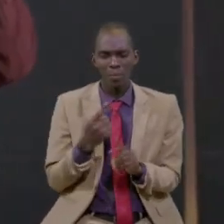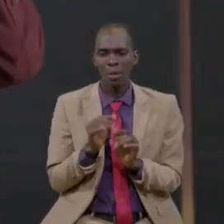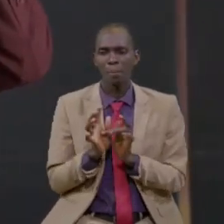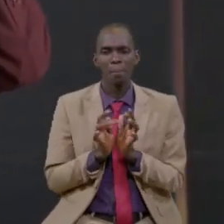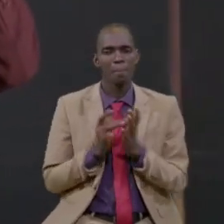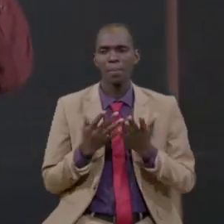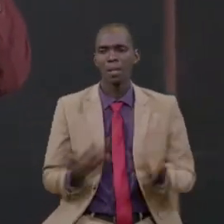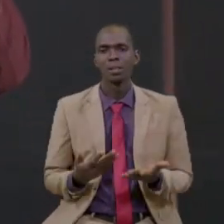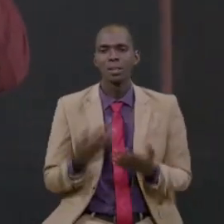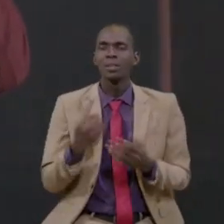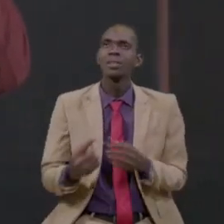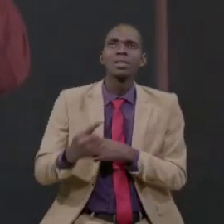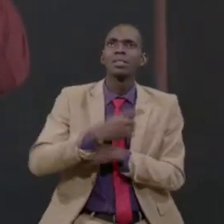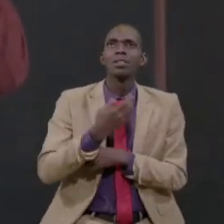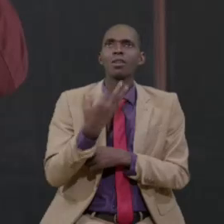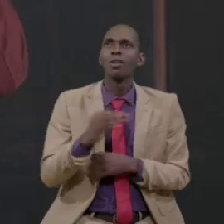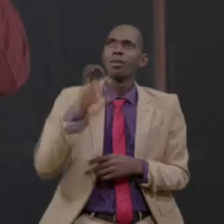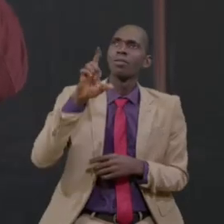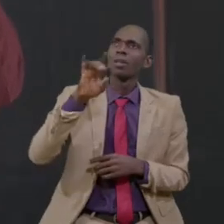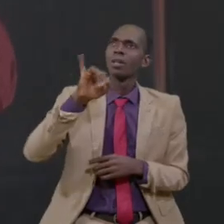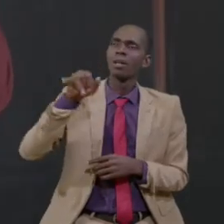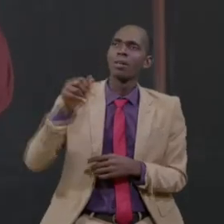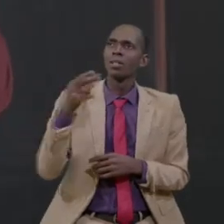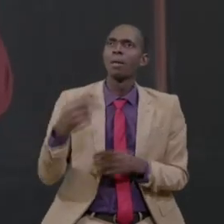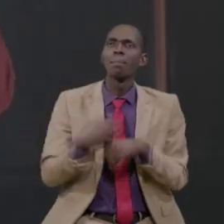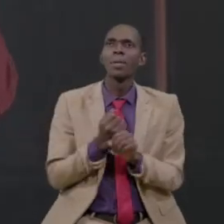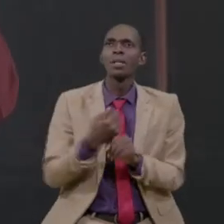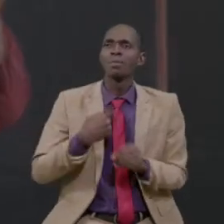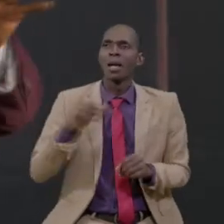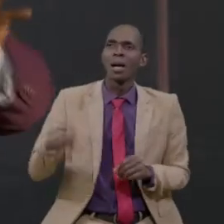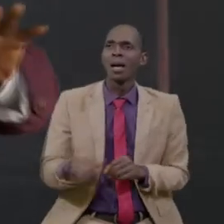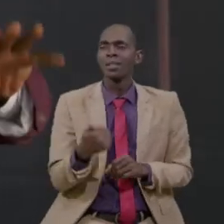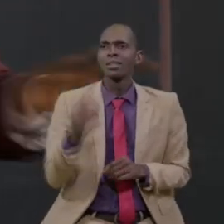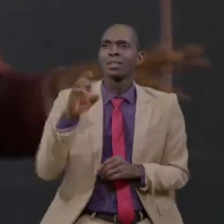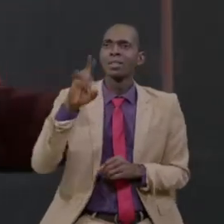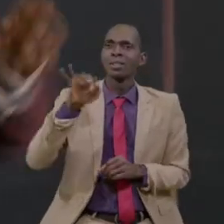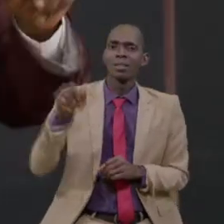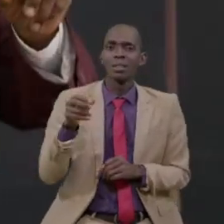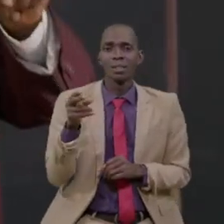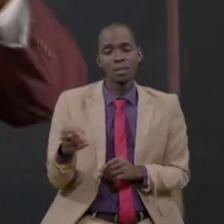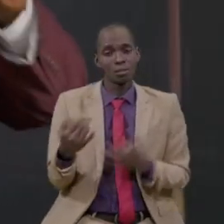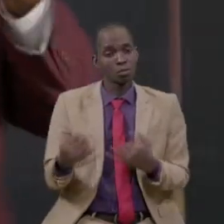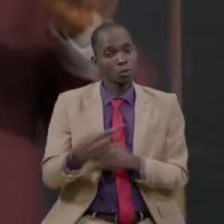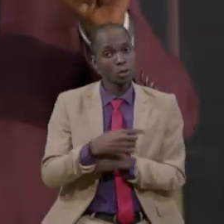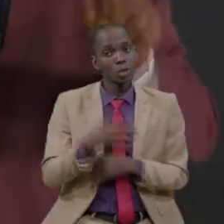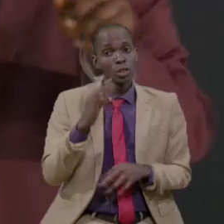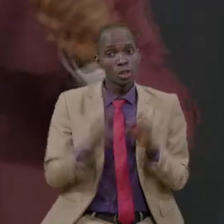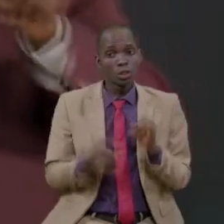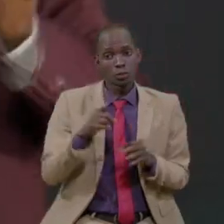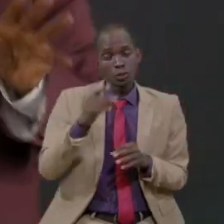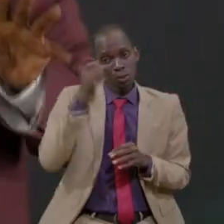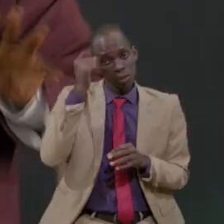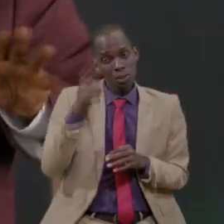Elijah, they are here. Make me another Elijah today. Well, if you understand, they are another Elijah of the